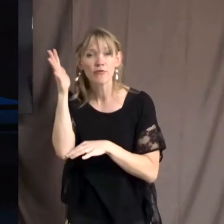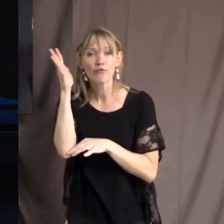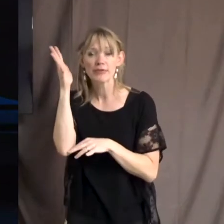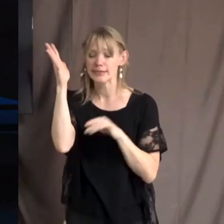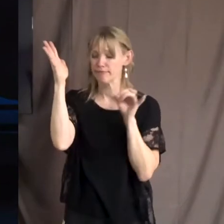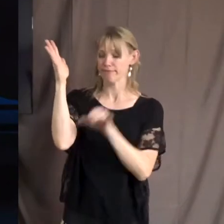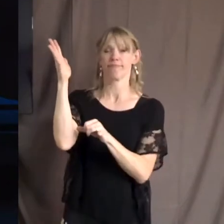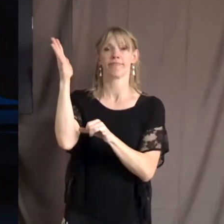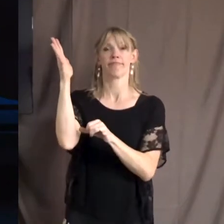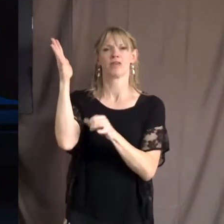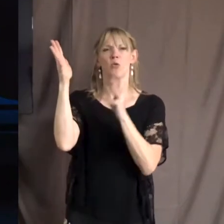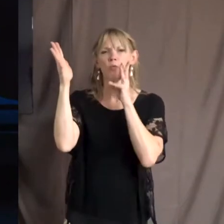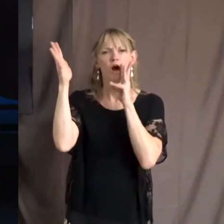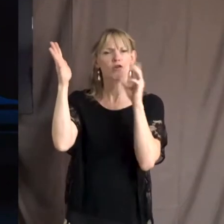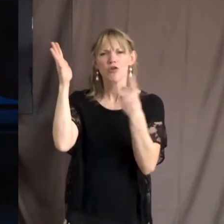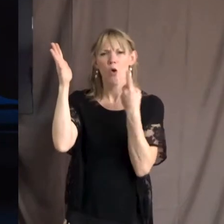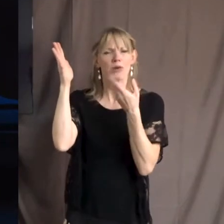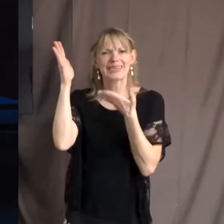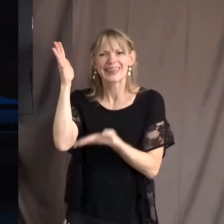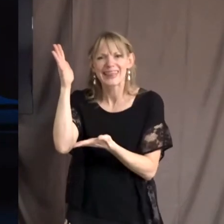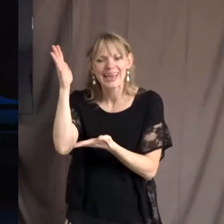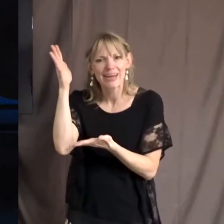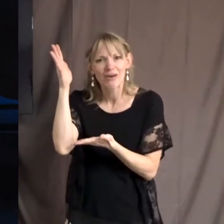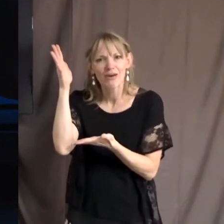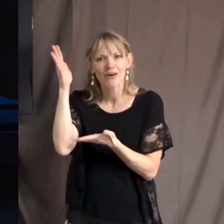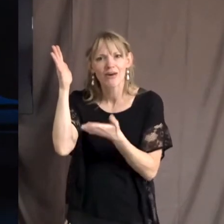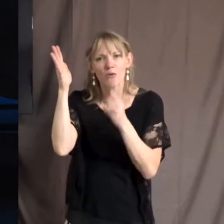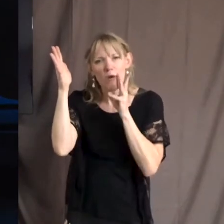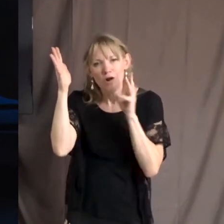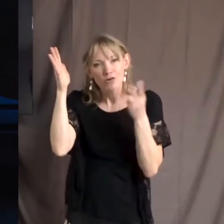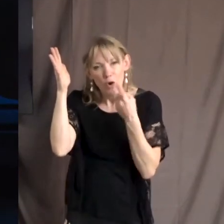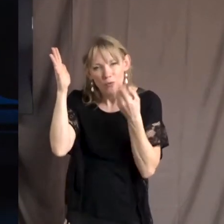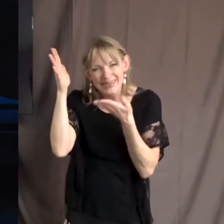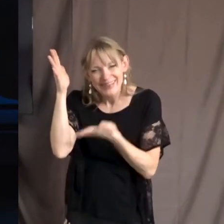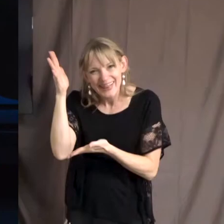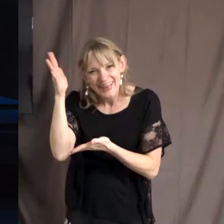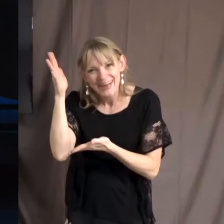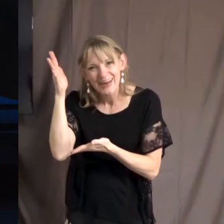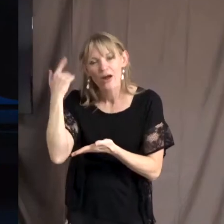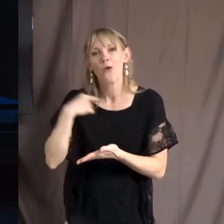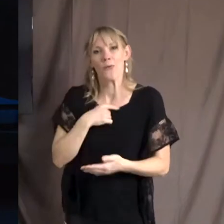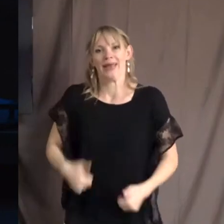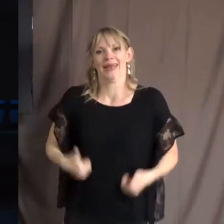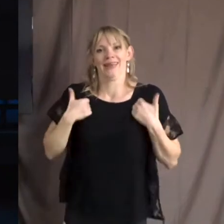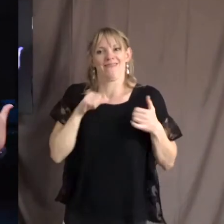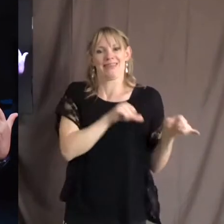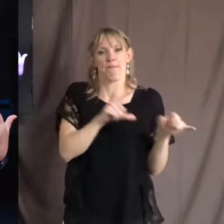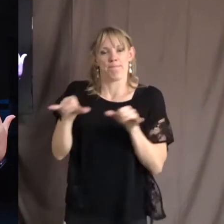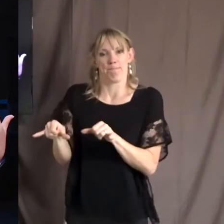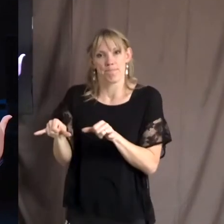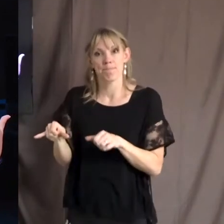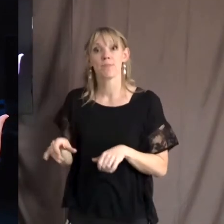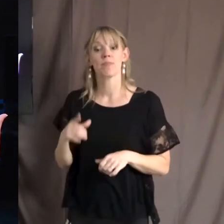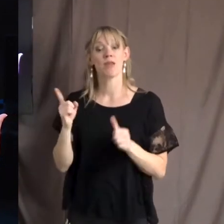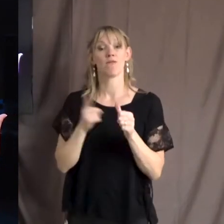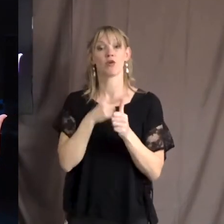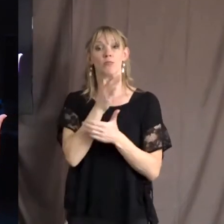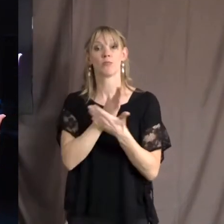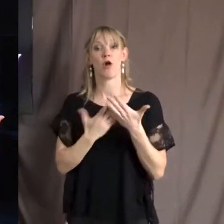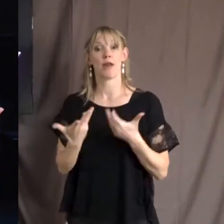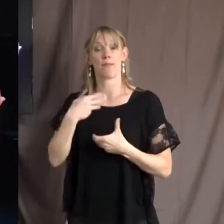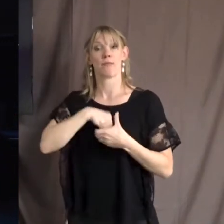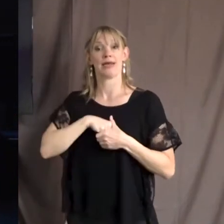there all the time. We live like that. And so the first part then of embracing the abundant